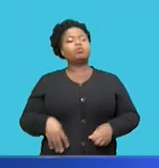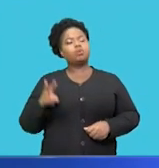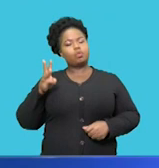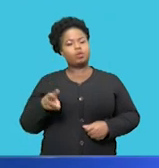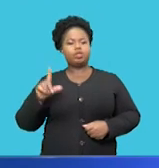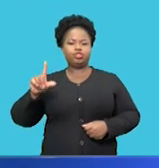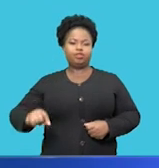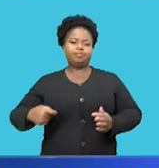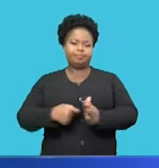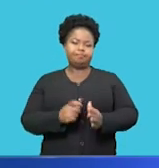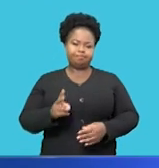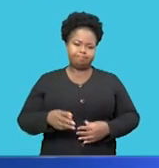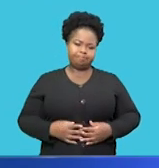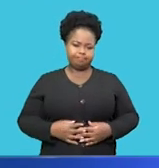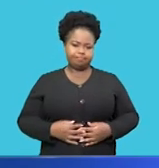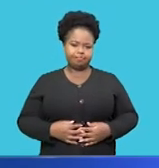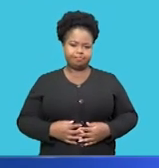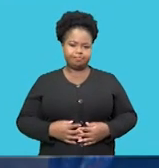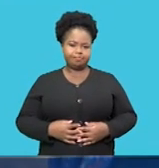hlokeng ka tshohanyetso.